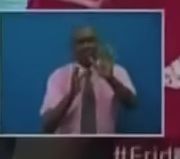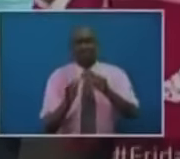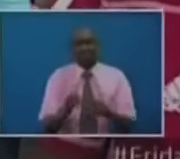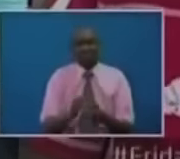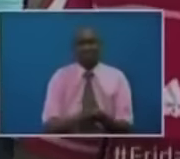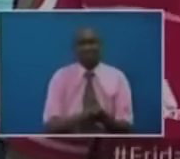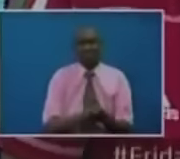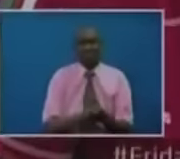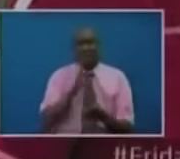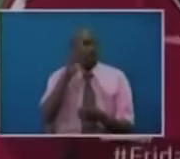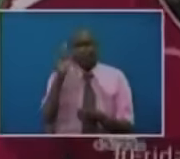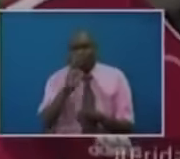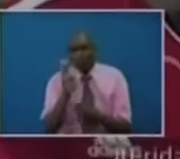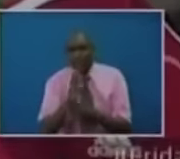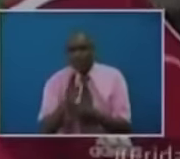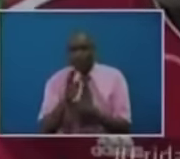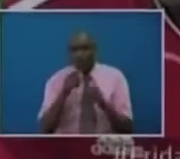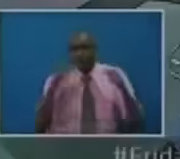Burundi opposition,